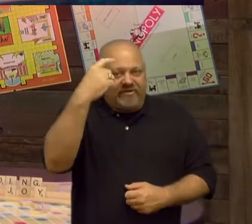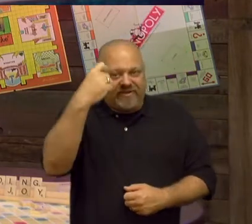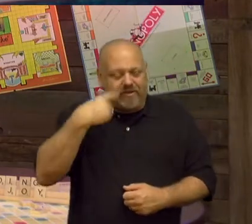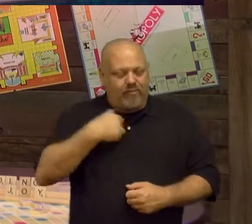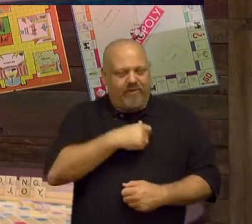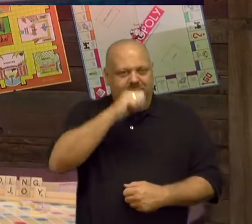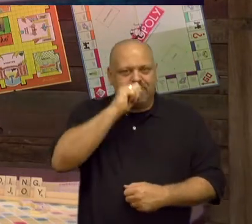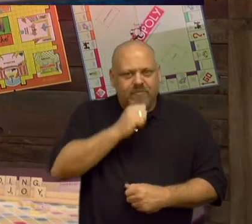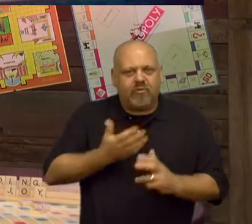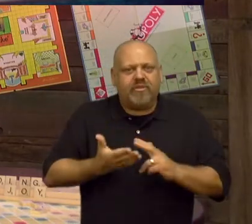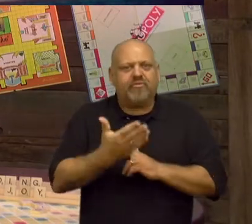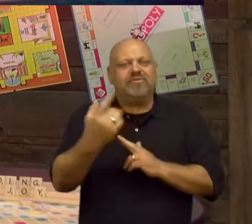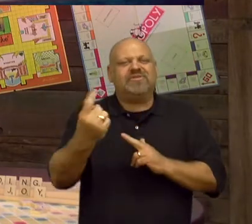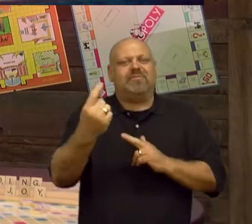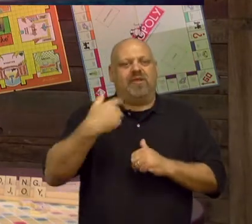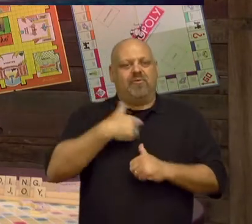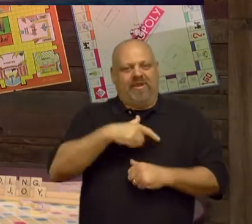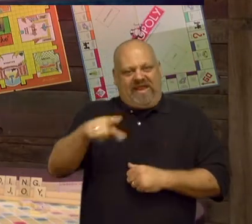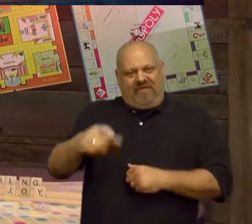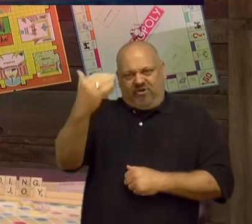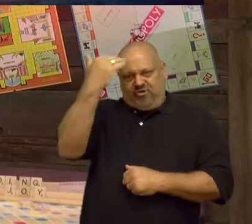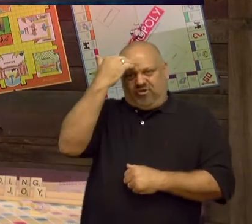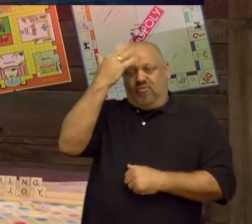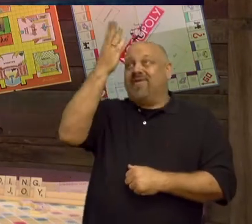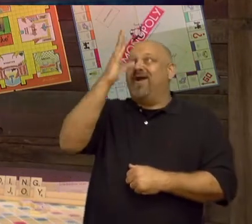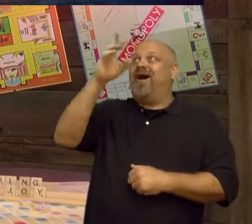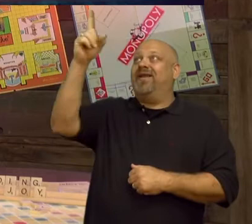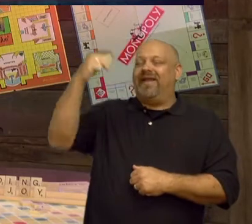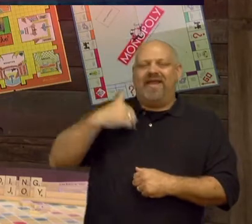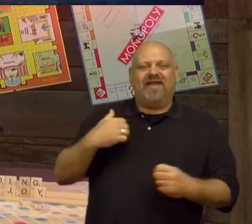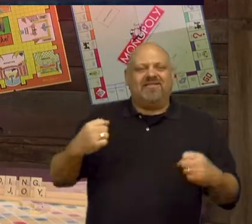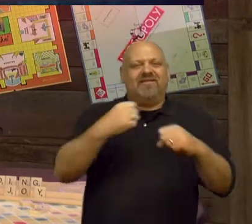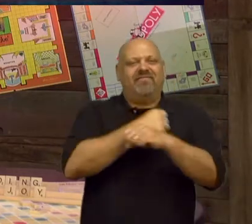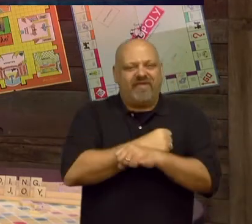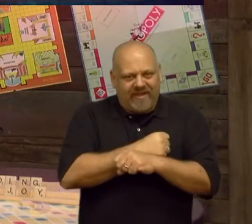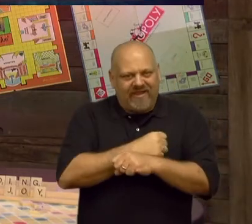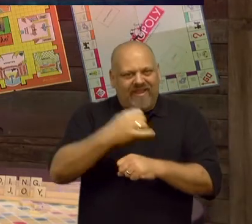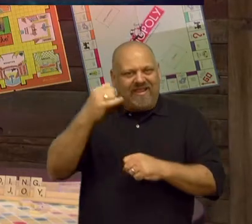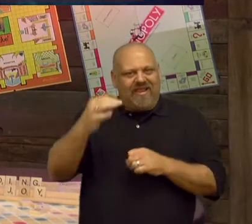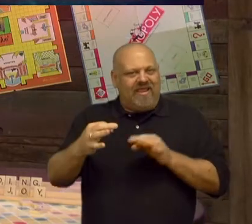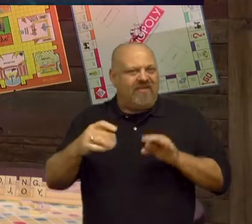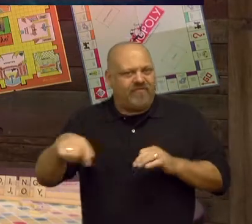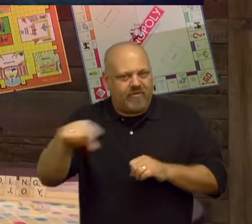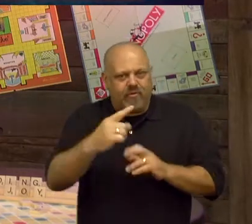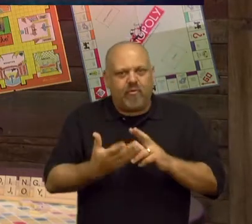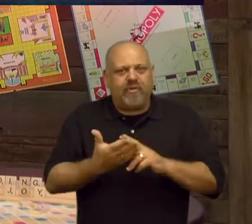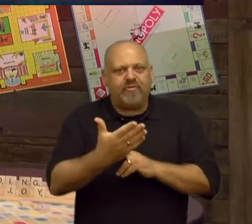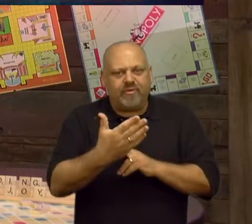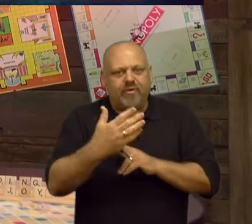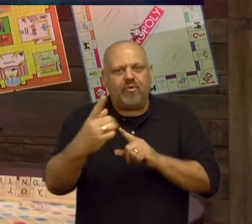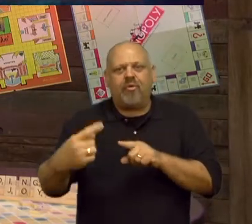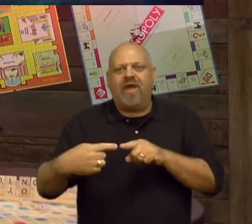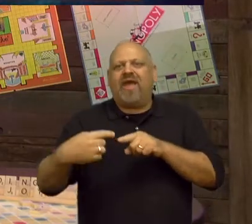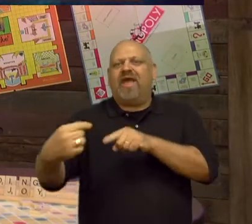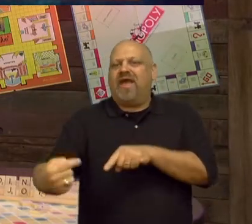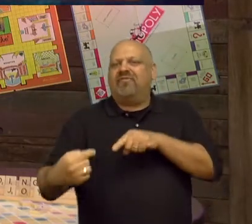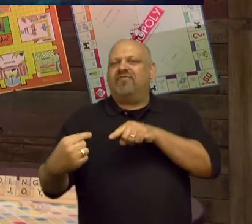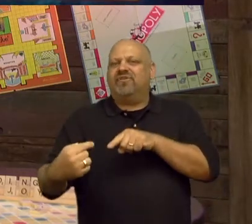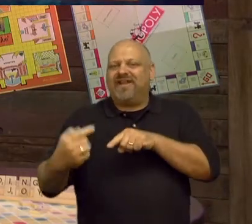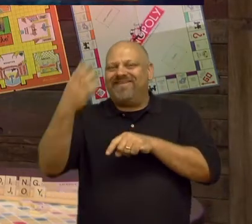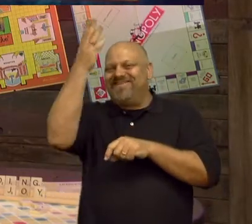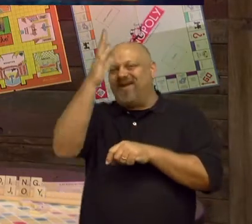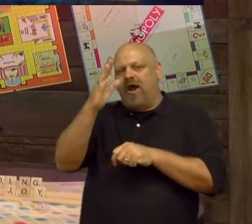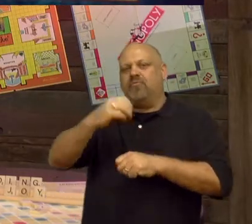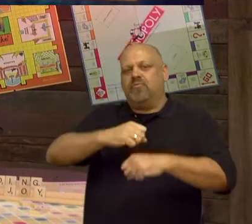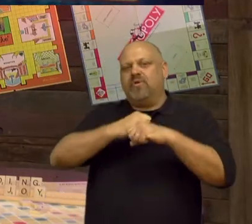through something, we have to know that God has the fight. That if you're going through adversity, that